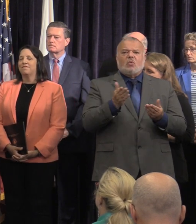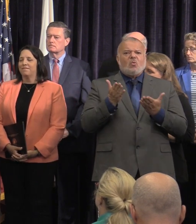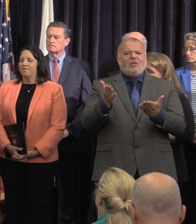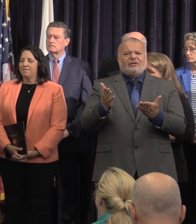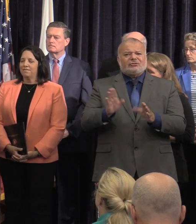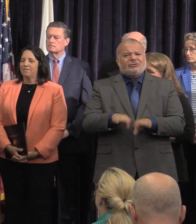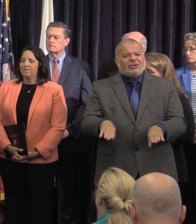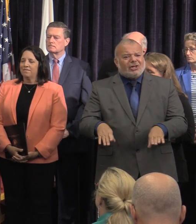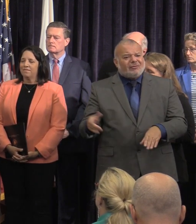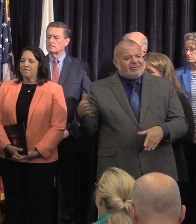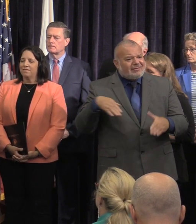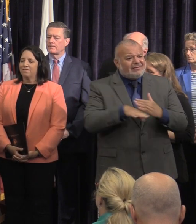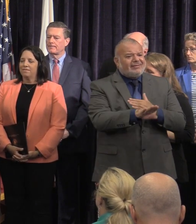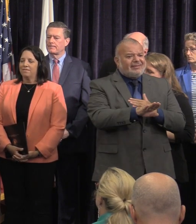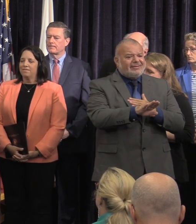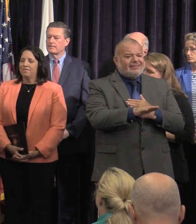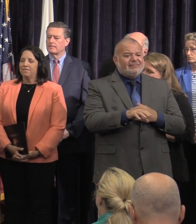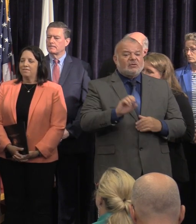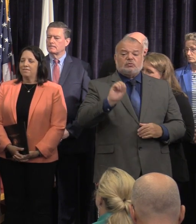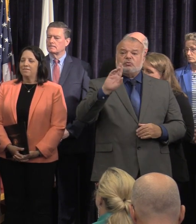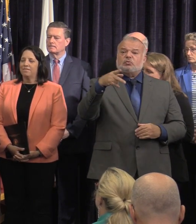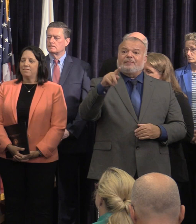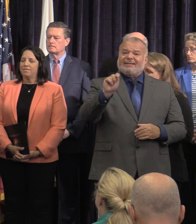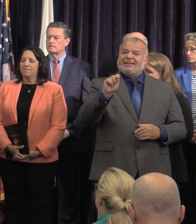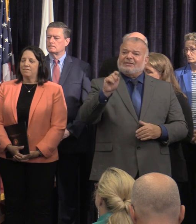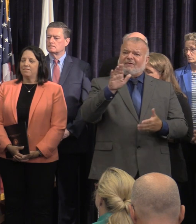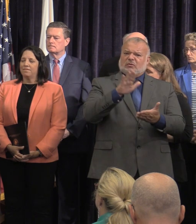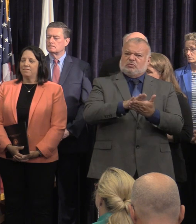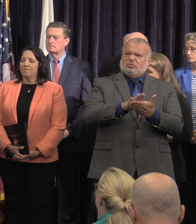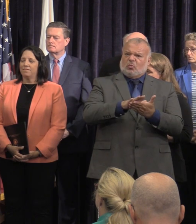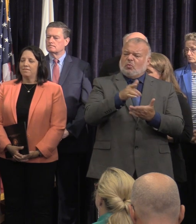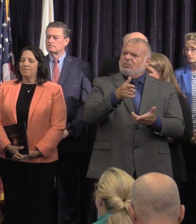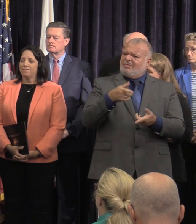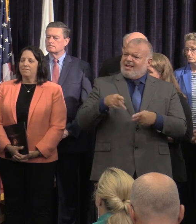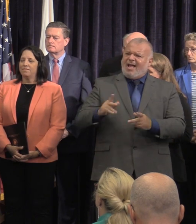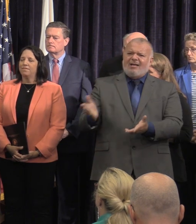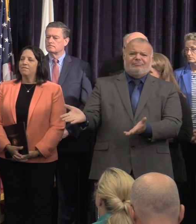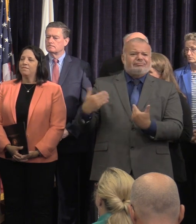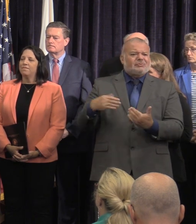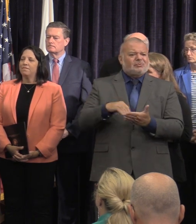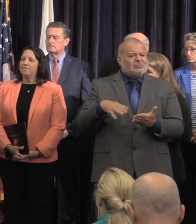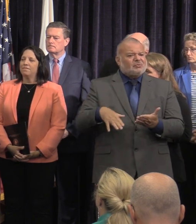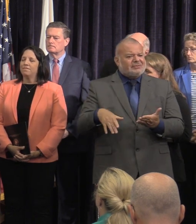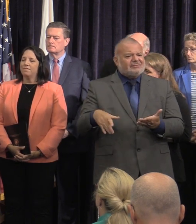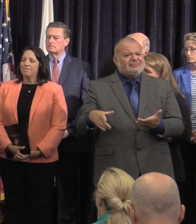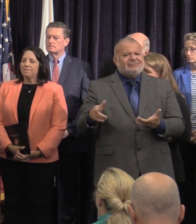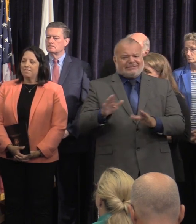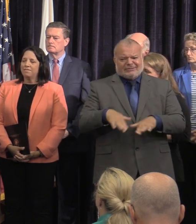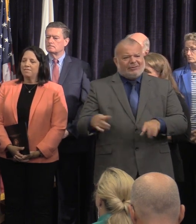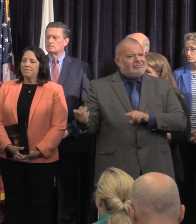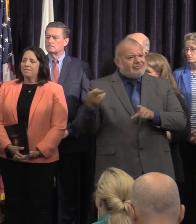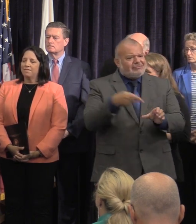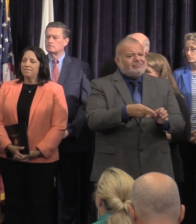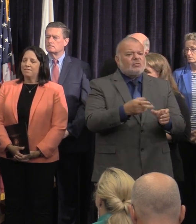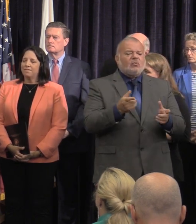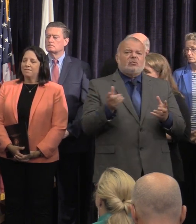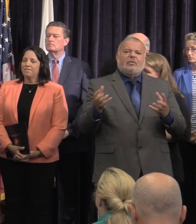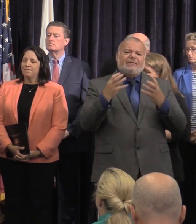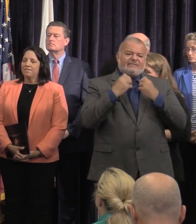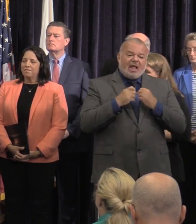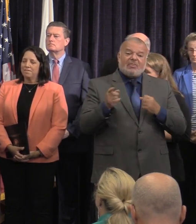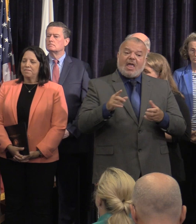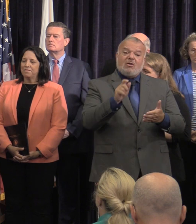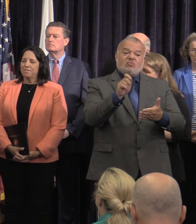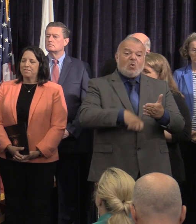Superintendent Lori Hunter shared with the community is a model of Massachusetts values. She wrote, quote,